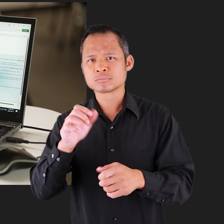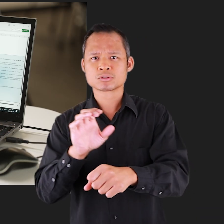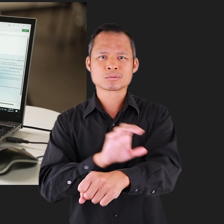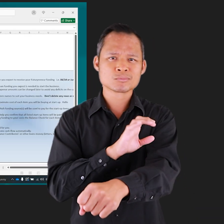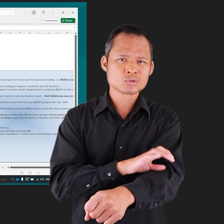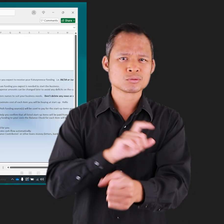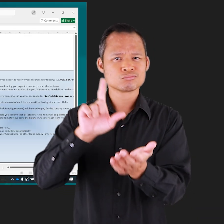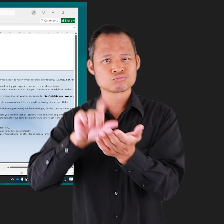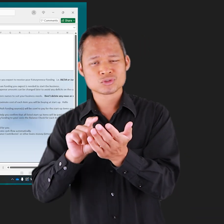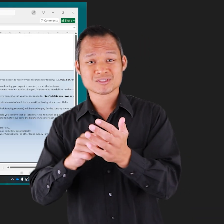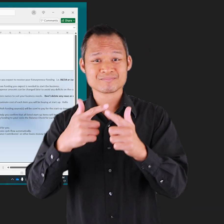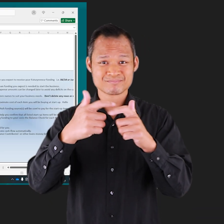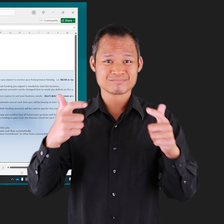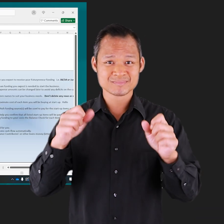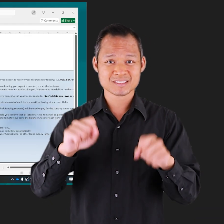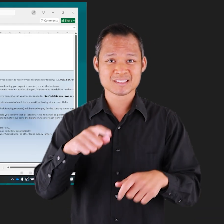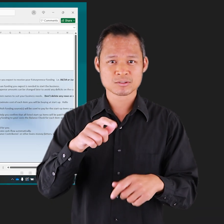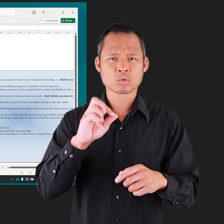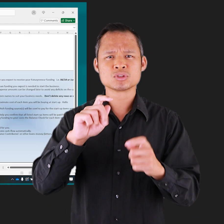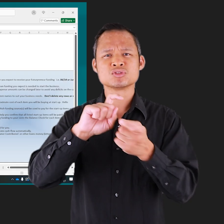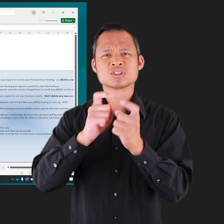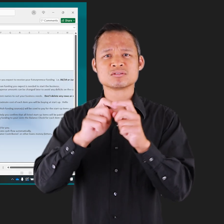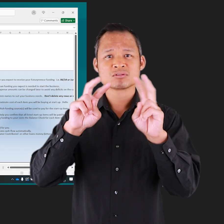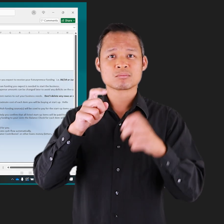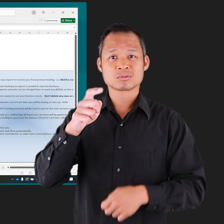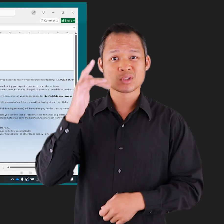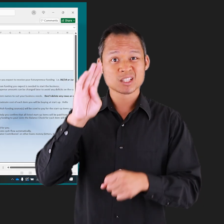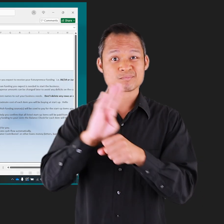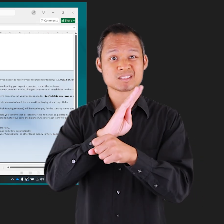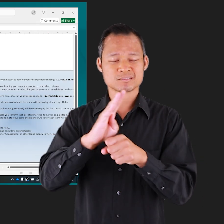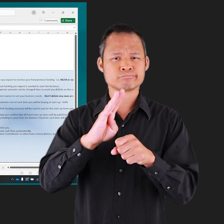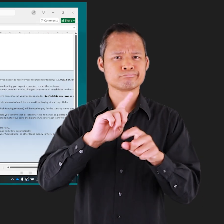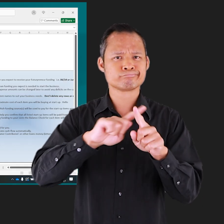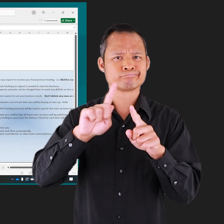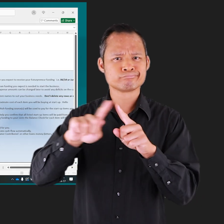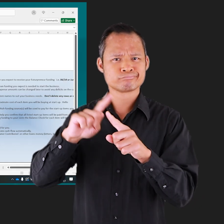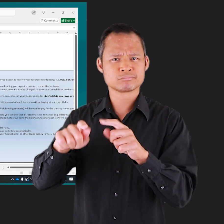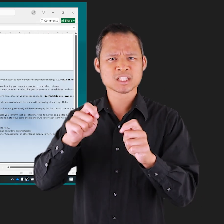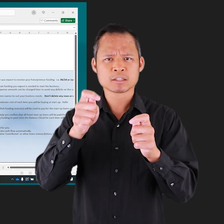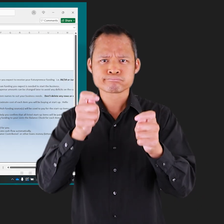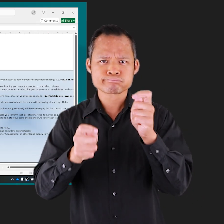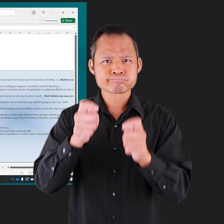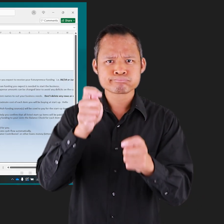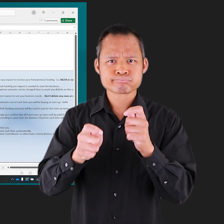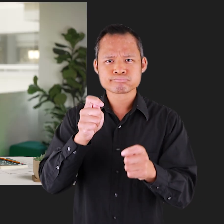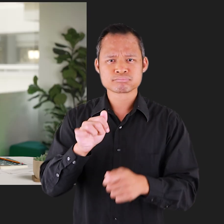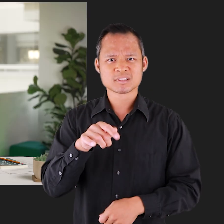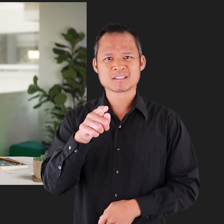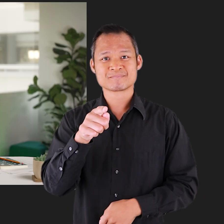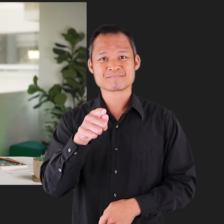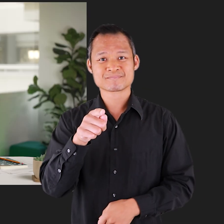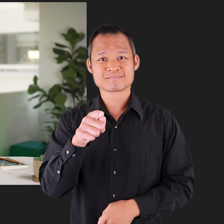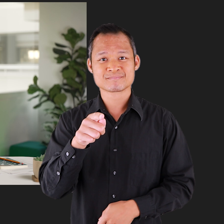printer, etc., or change the title. Because each business is different, you can alter those subheadings or not use them. The